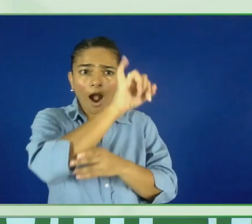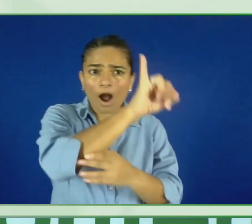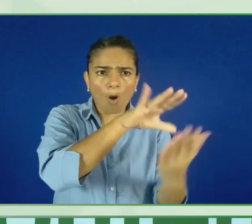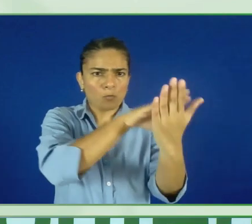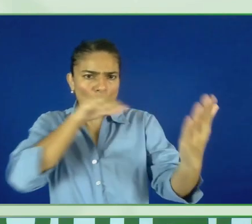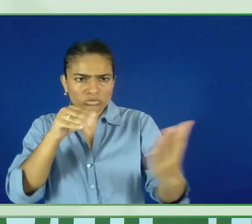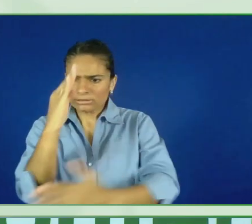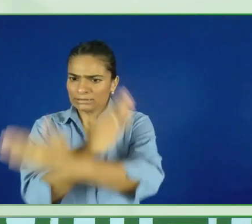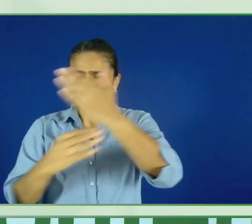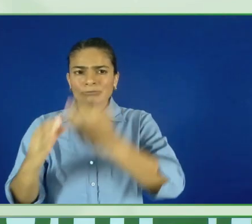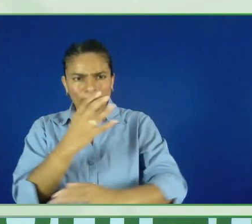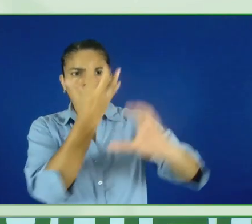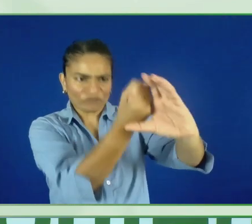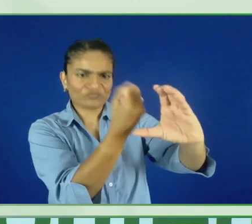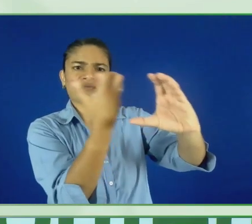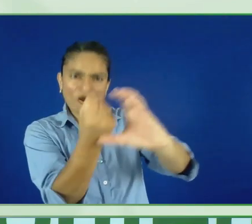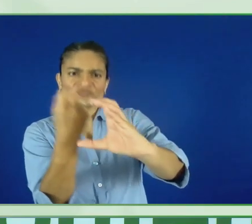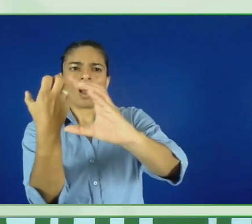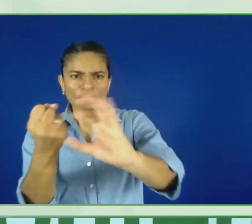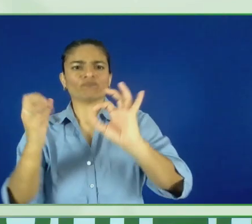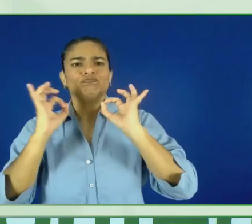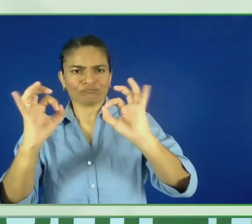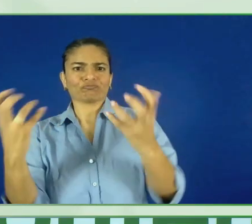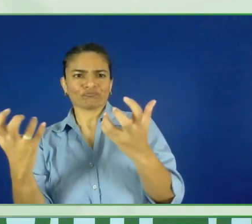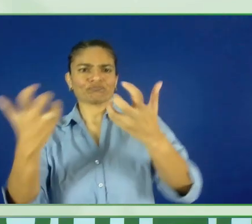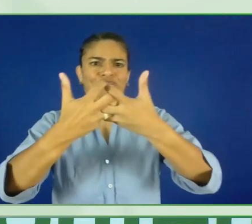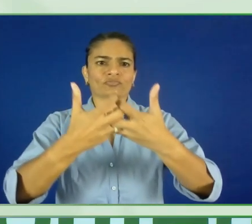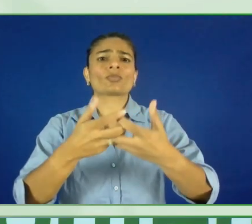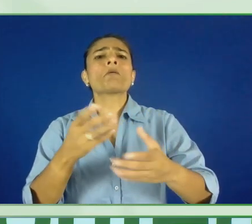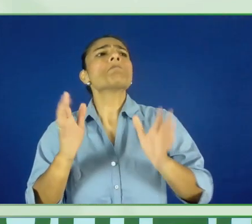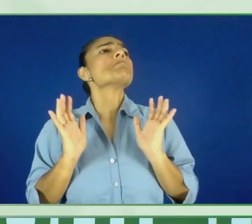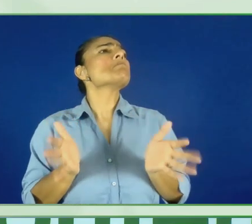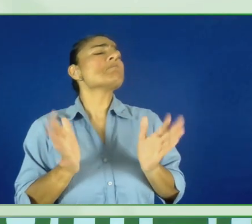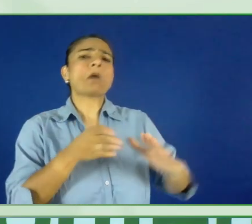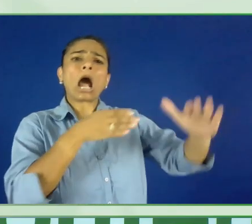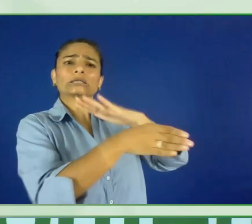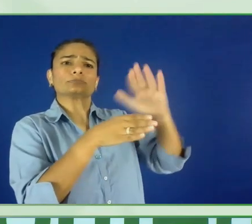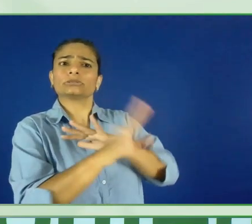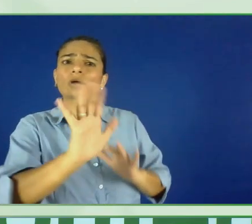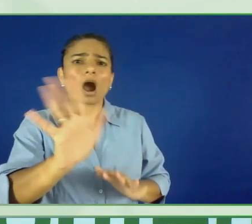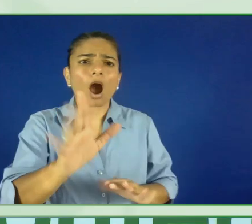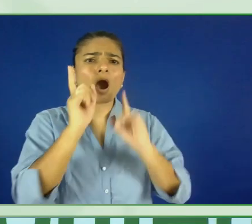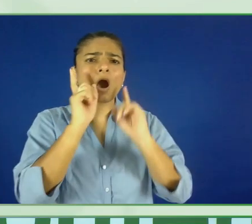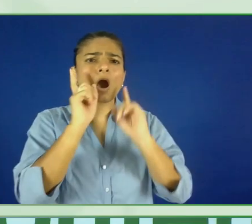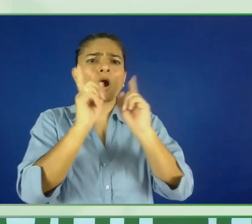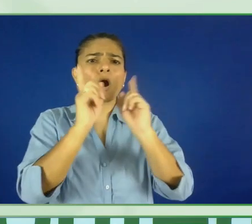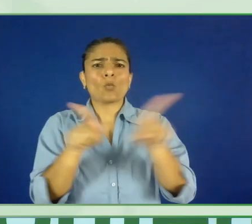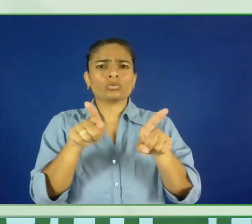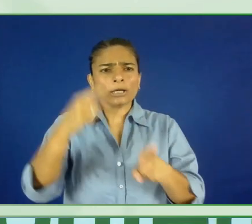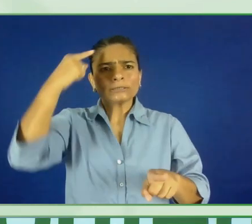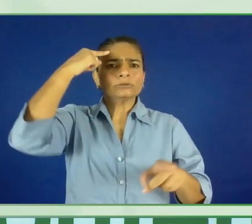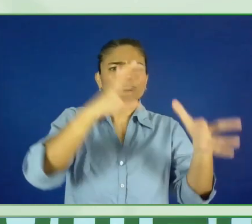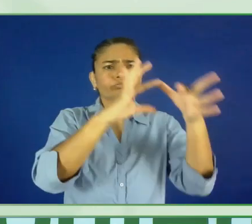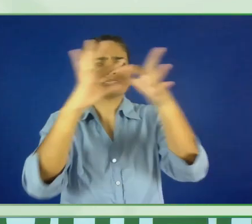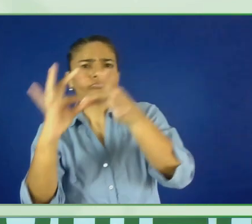apologize, this slide is going to be a little bit technical, but I'll demystify it. We talked about data. When we talked about